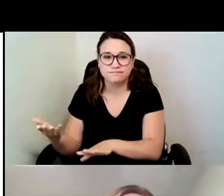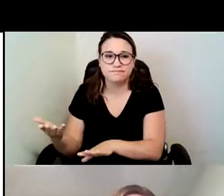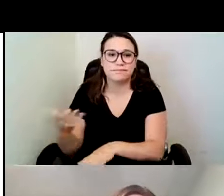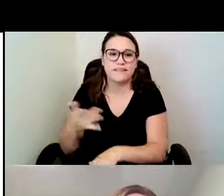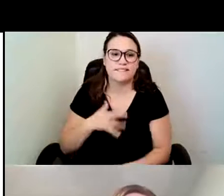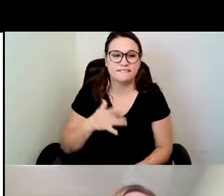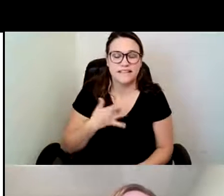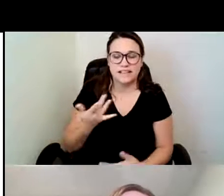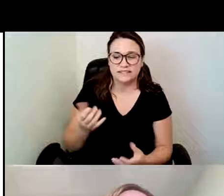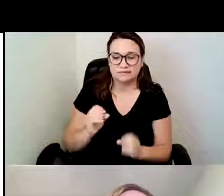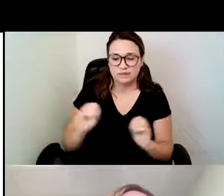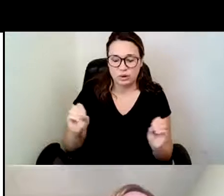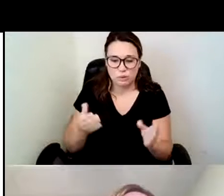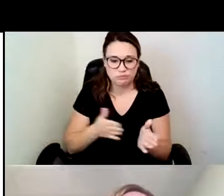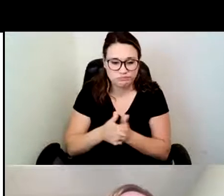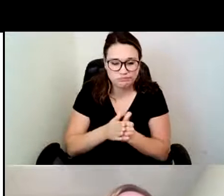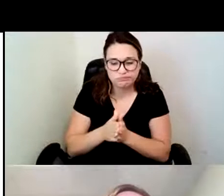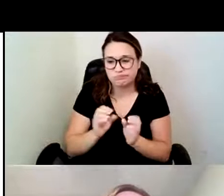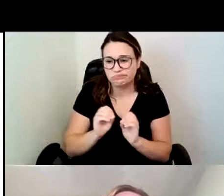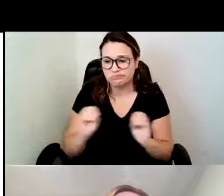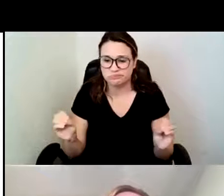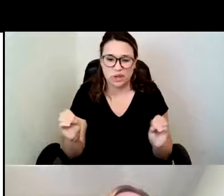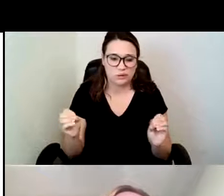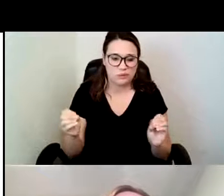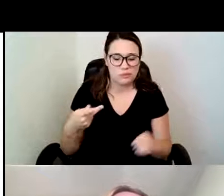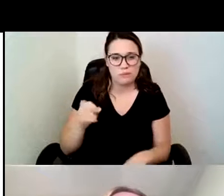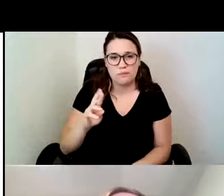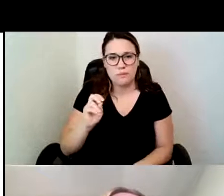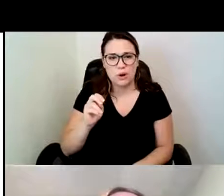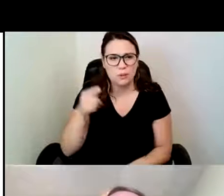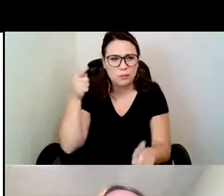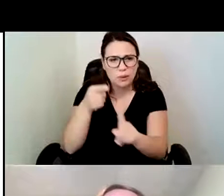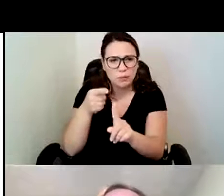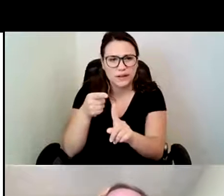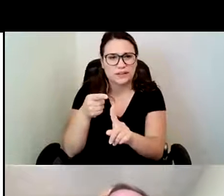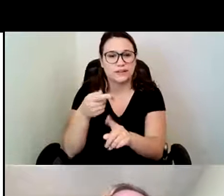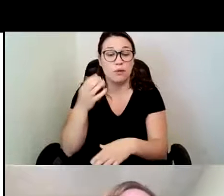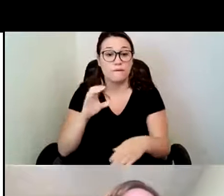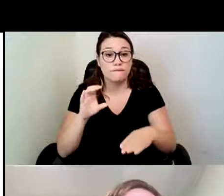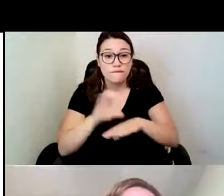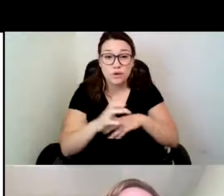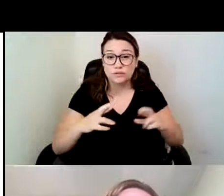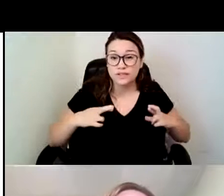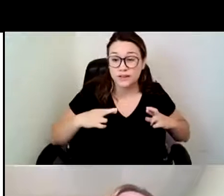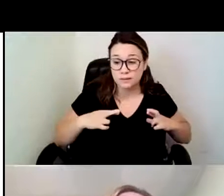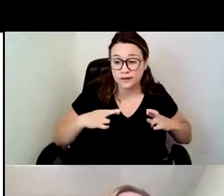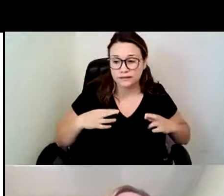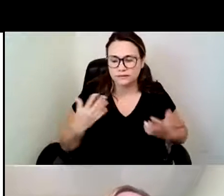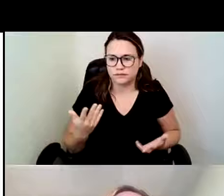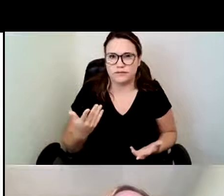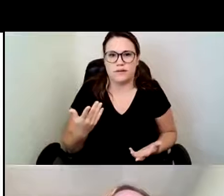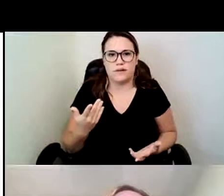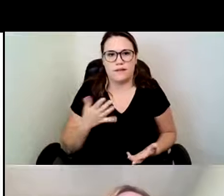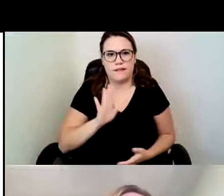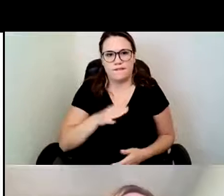purpose, maybe being forced into retirement. Maybe they can't remember if they took their medications, so